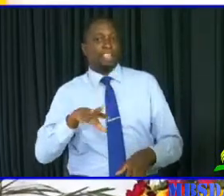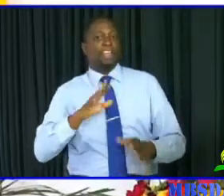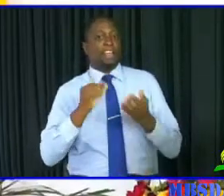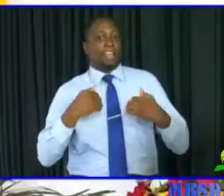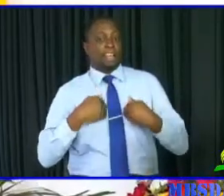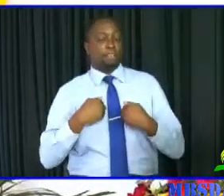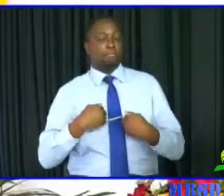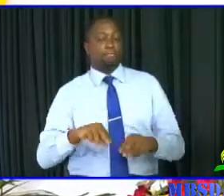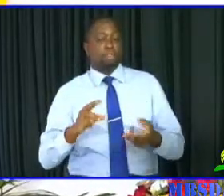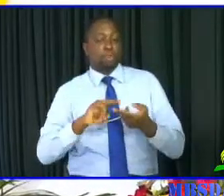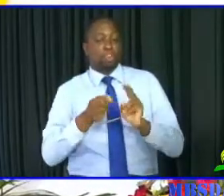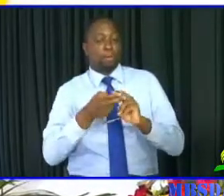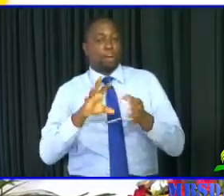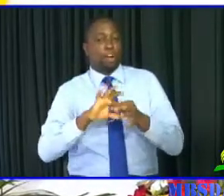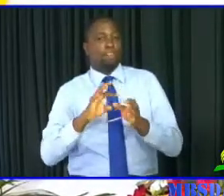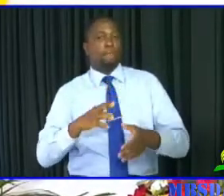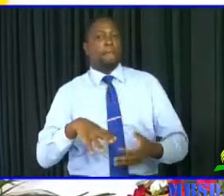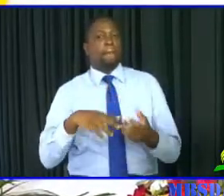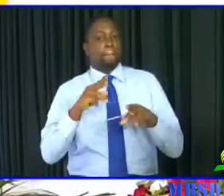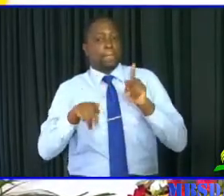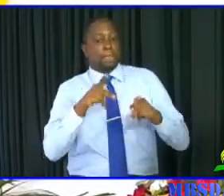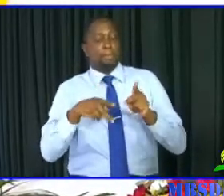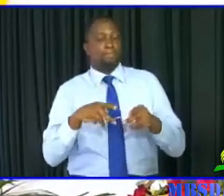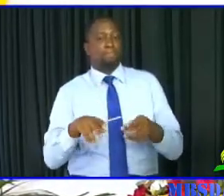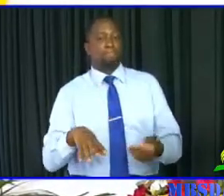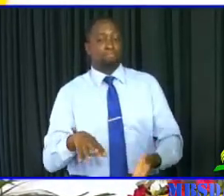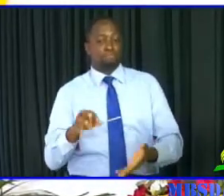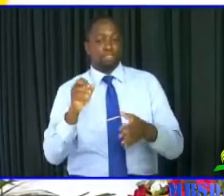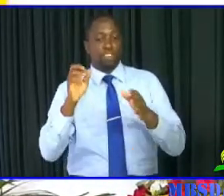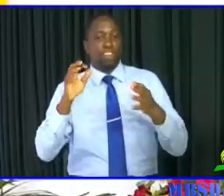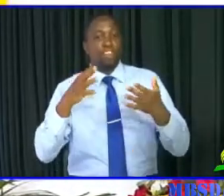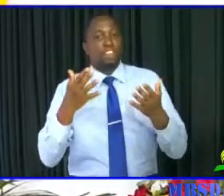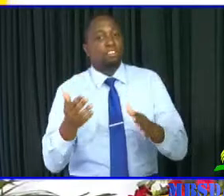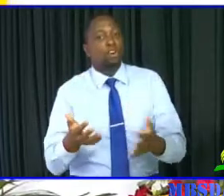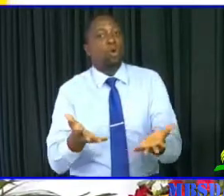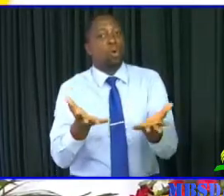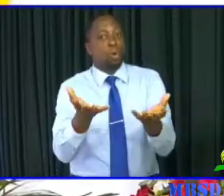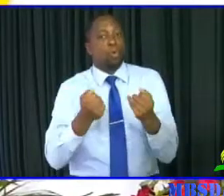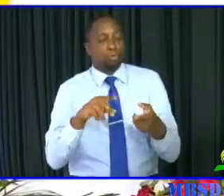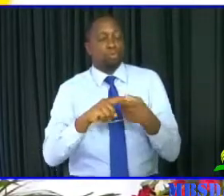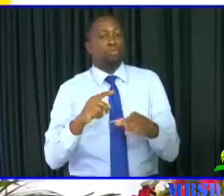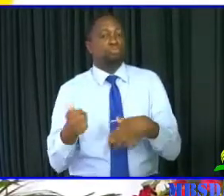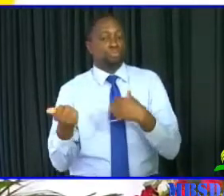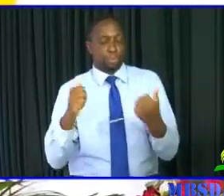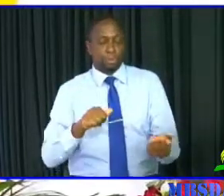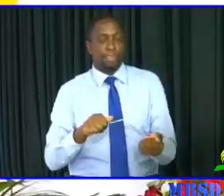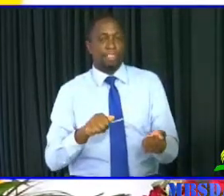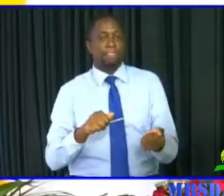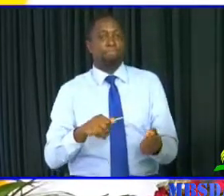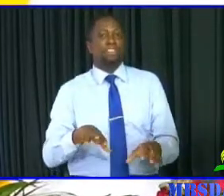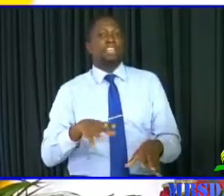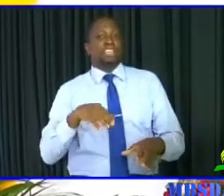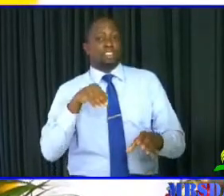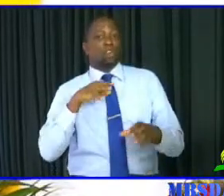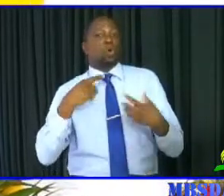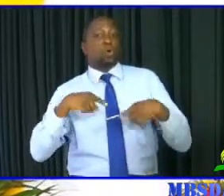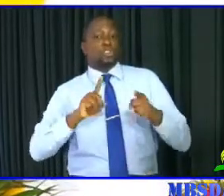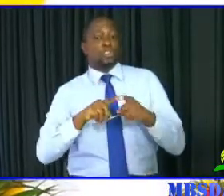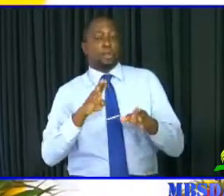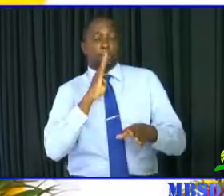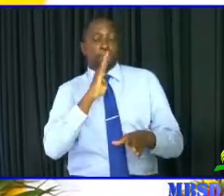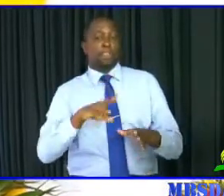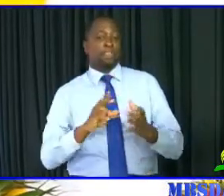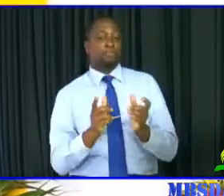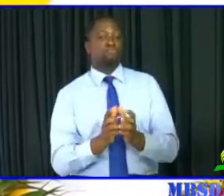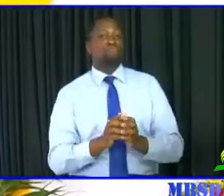signed up for baptism. It will be a Holy Ghost filled party in heaven on Sabbath, because there is